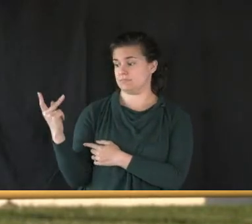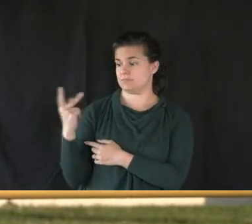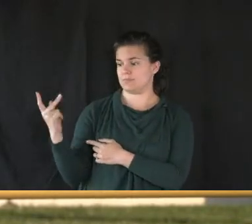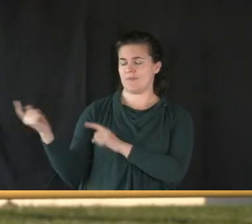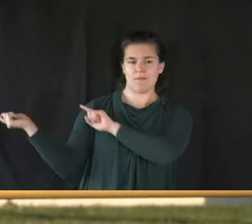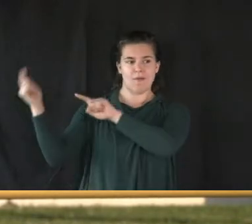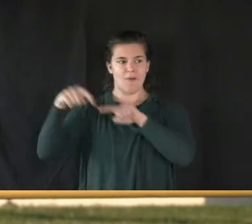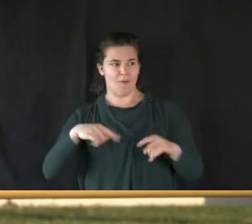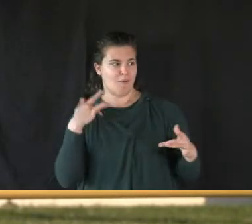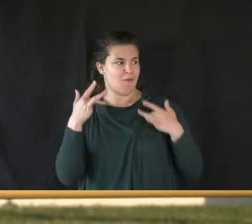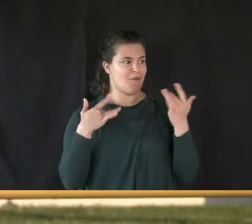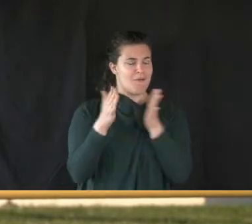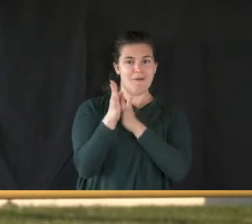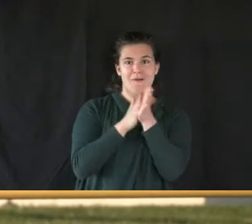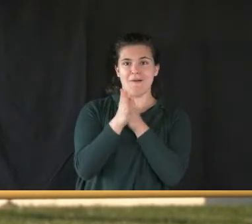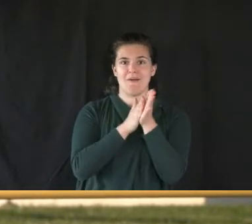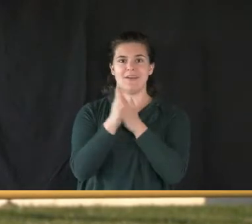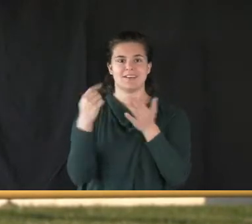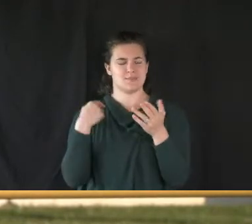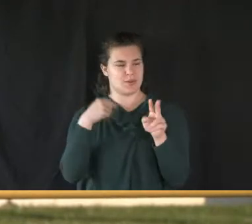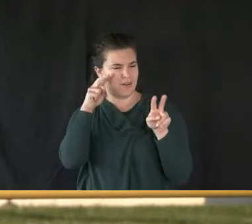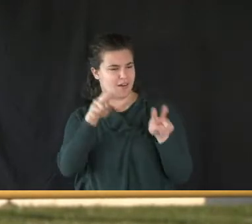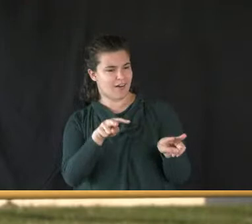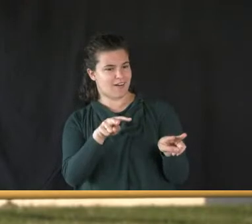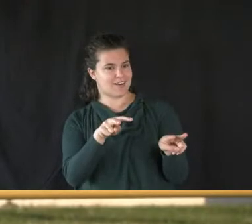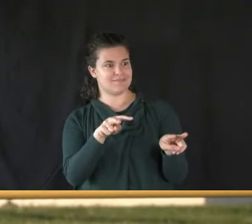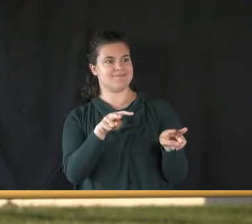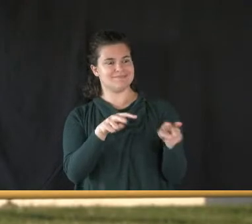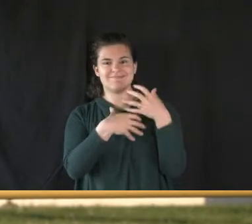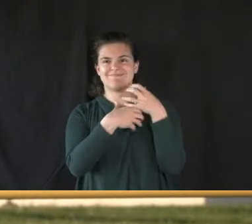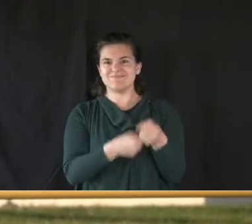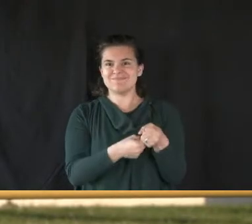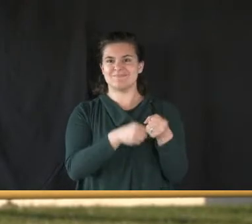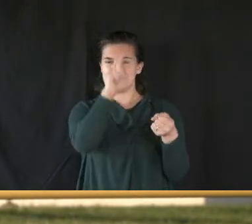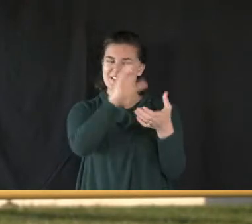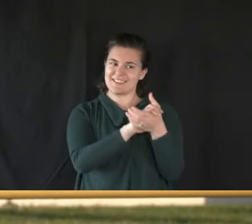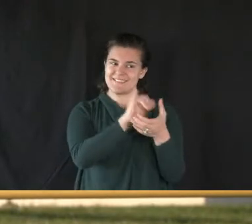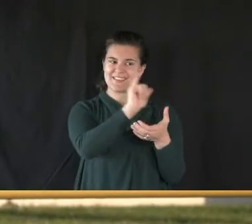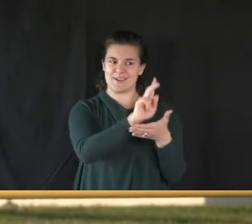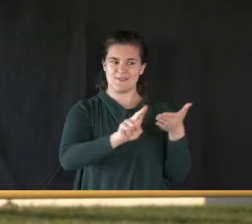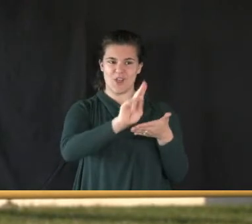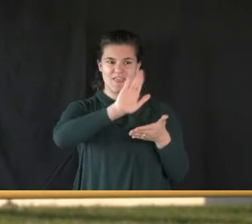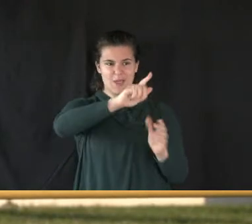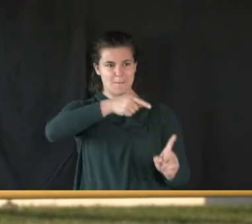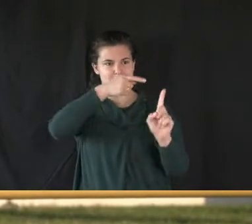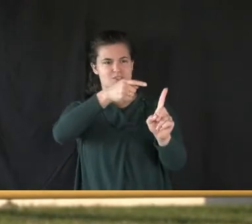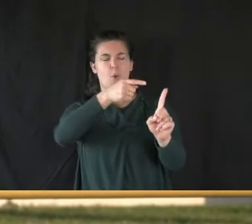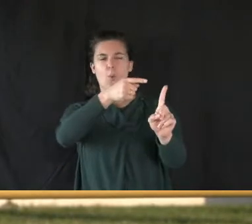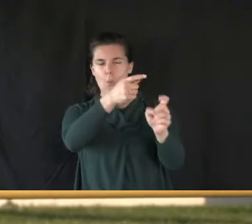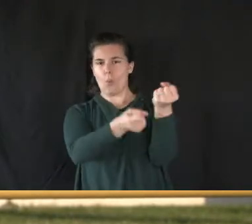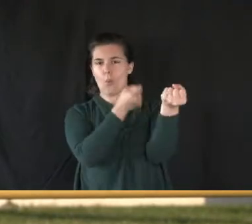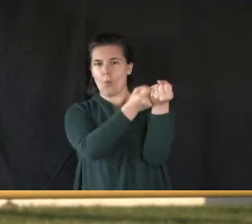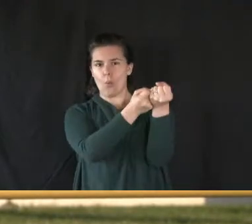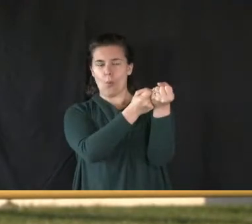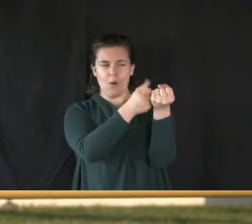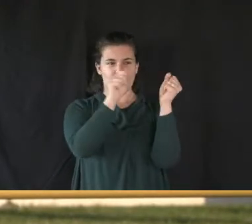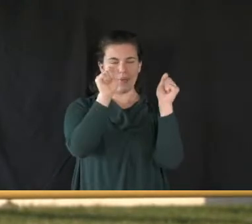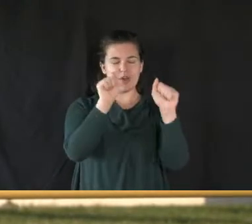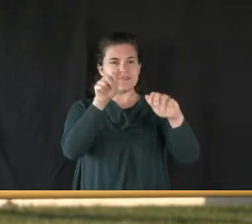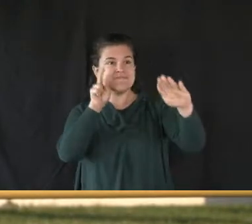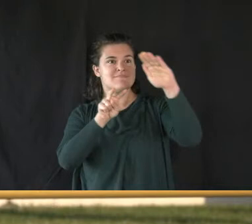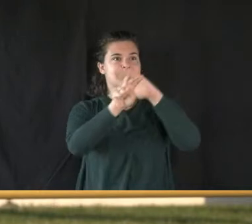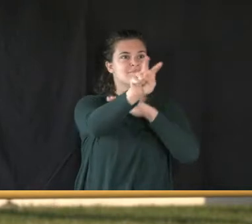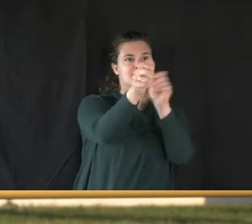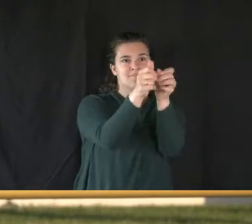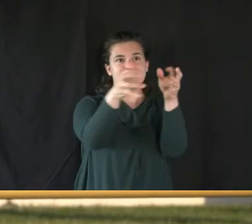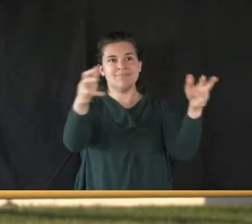here because we believed in this university's mission and, more importantly, what it could become.